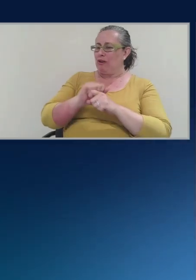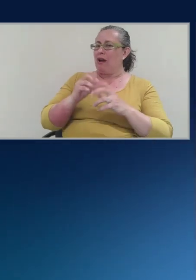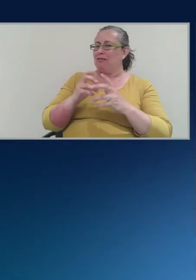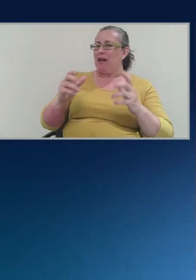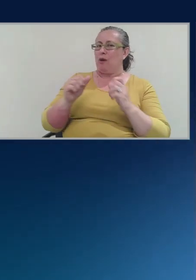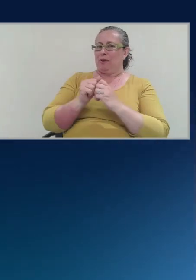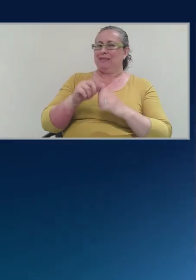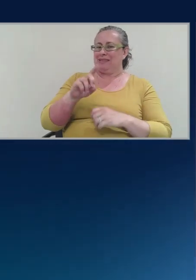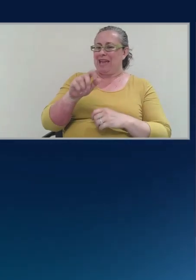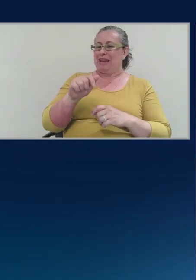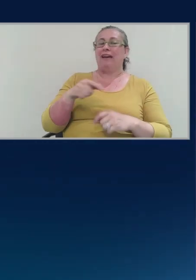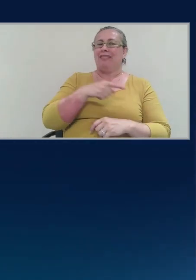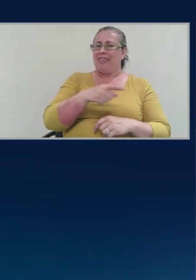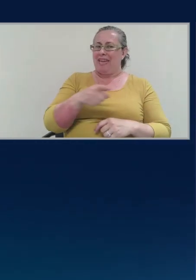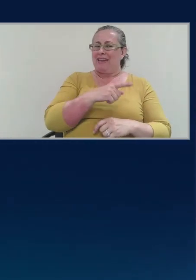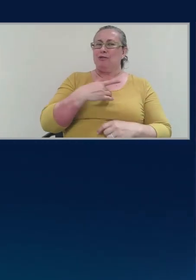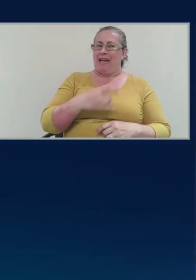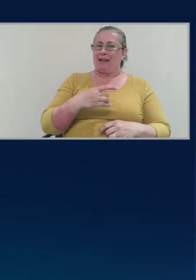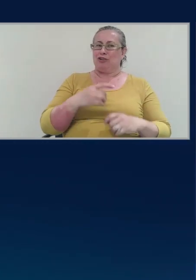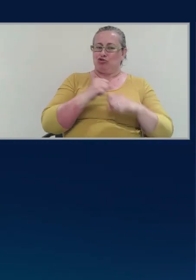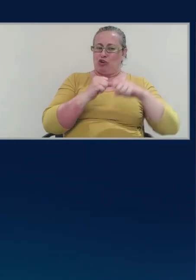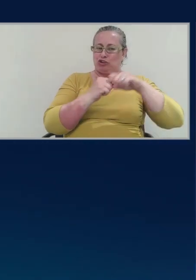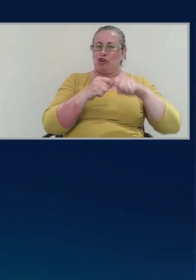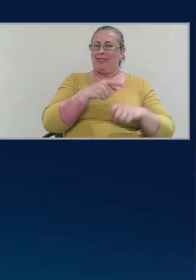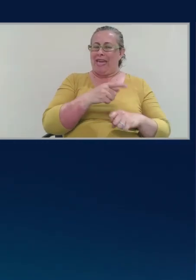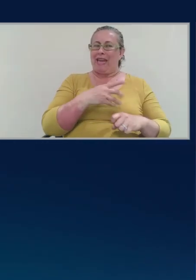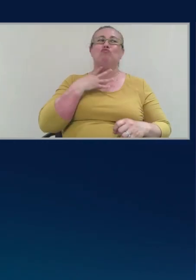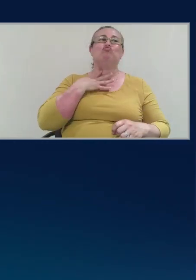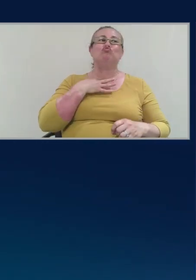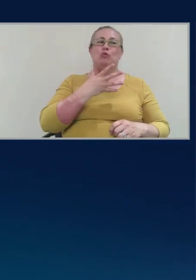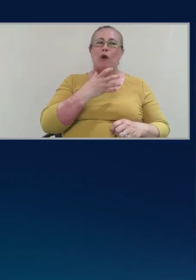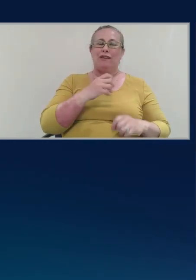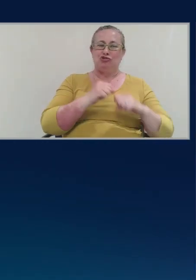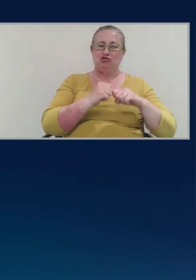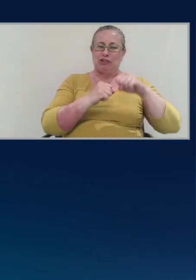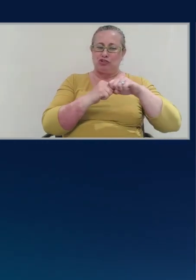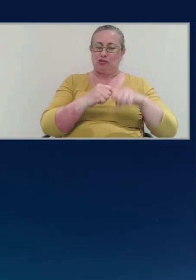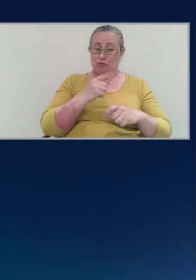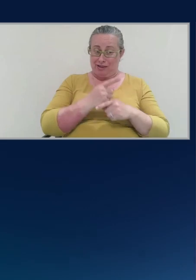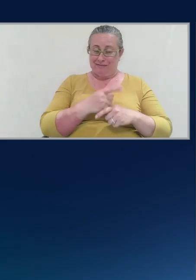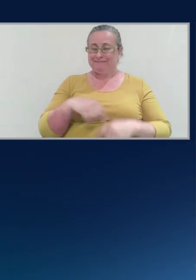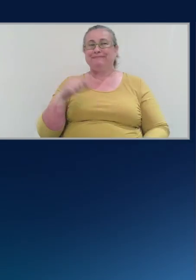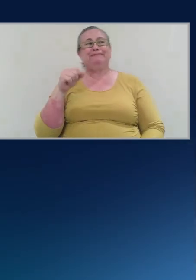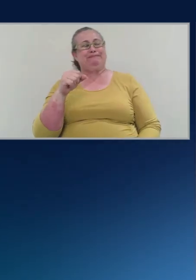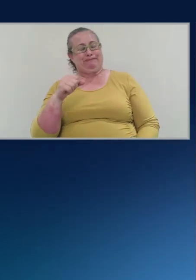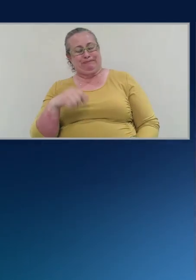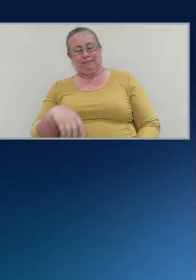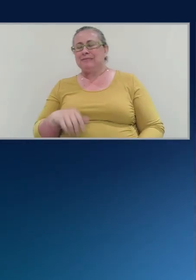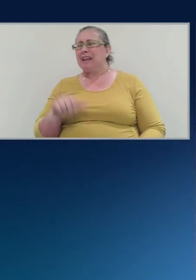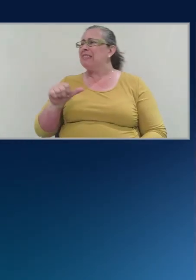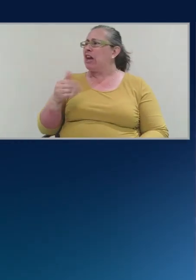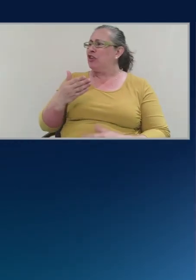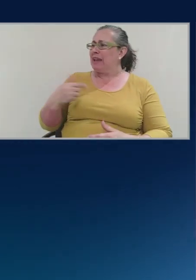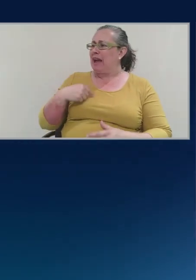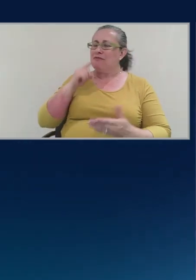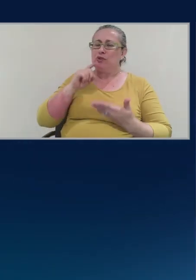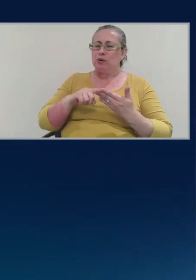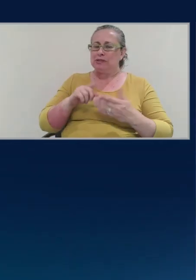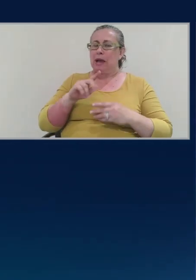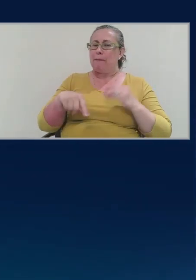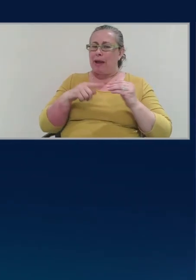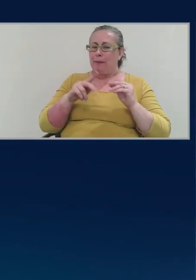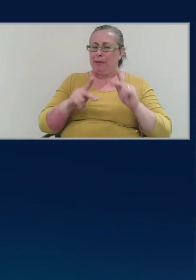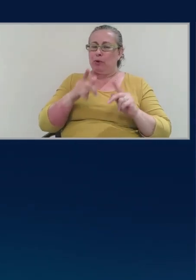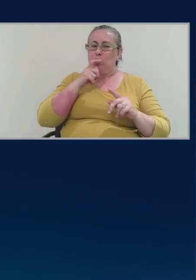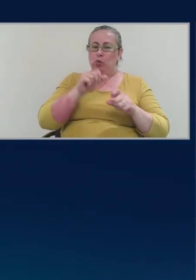That seems to be a thing that they crave. Correct. Now, the other thing that I've noticed about people who work with data a lot